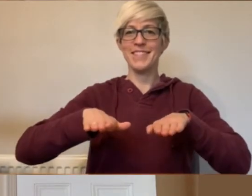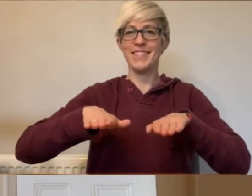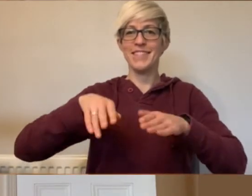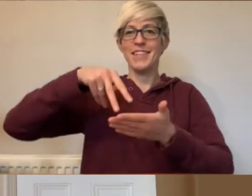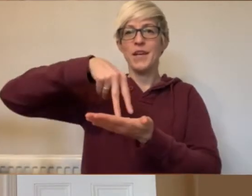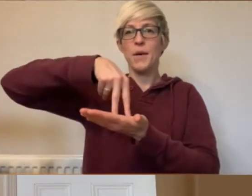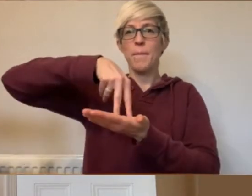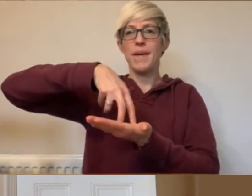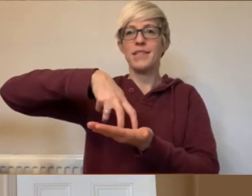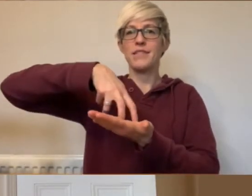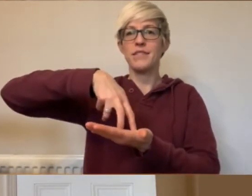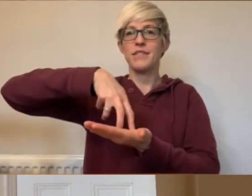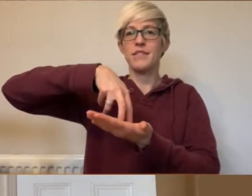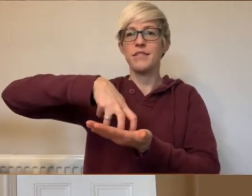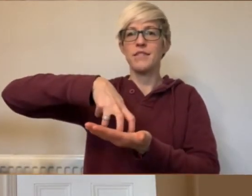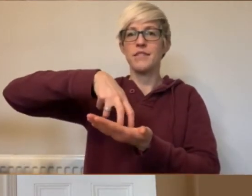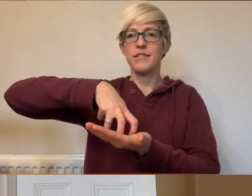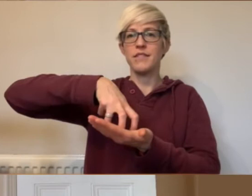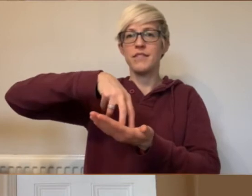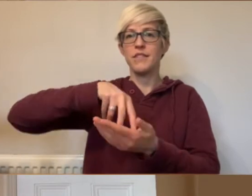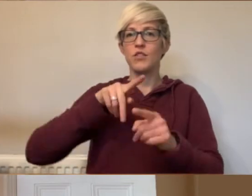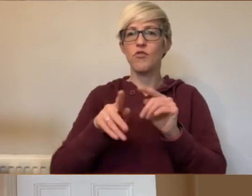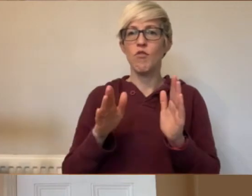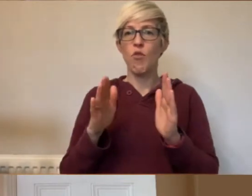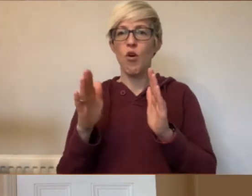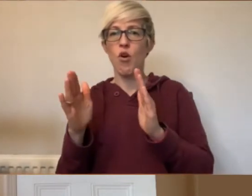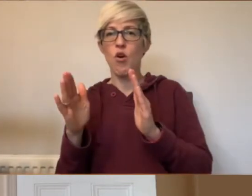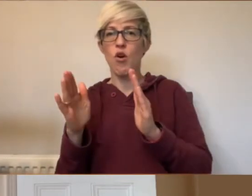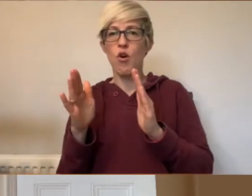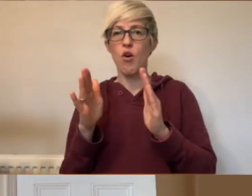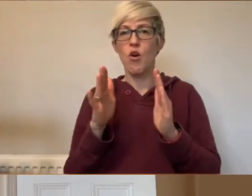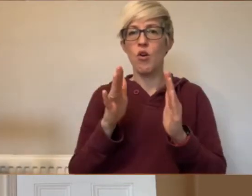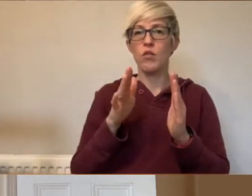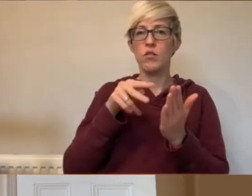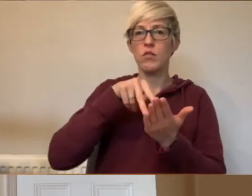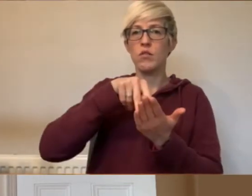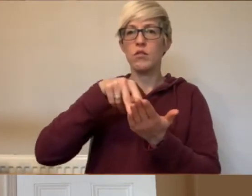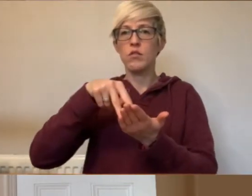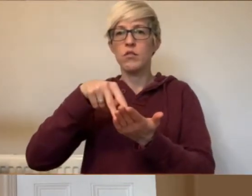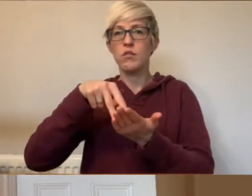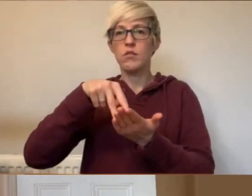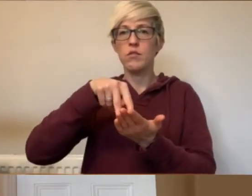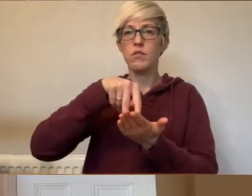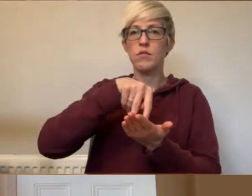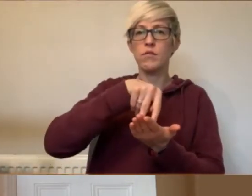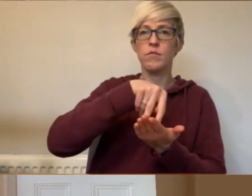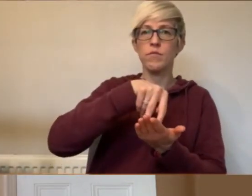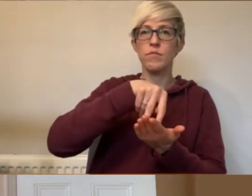little bit of a bend in the knees for a moment and a little rock from side to side.